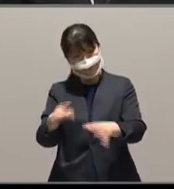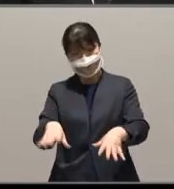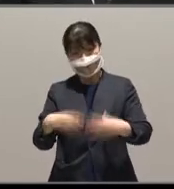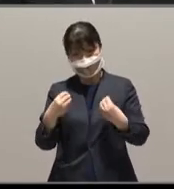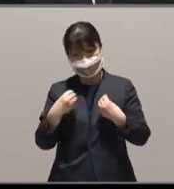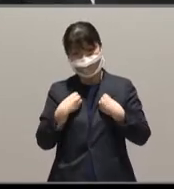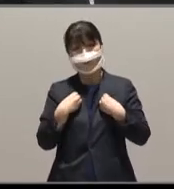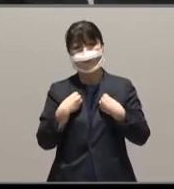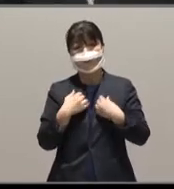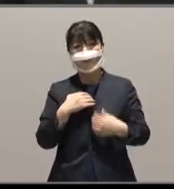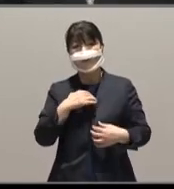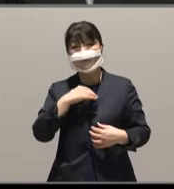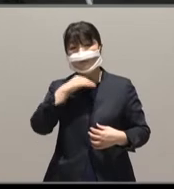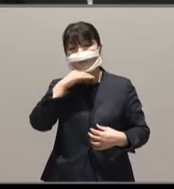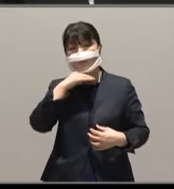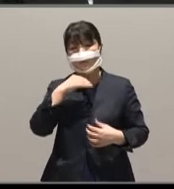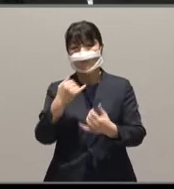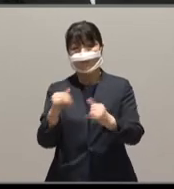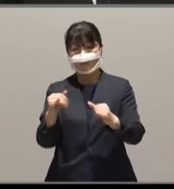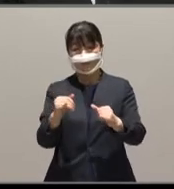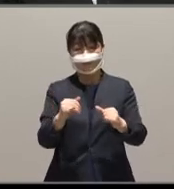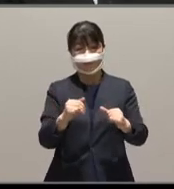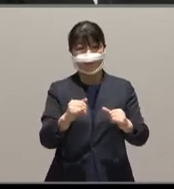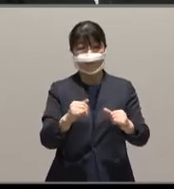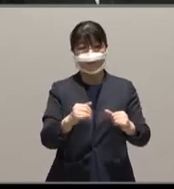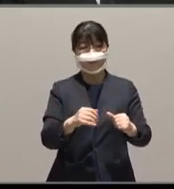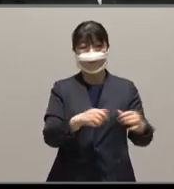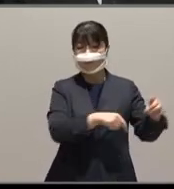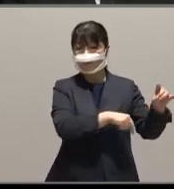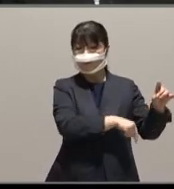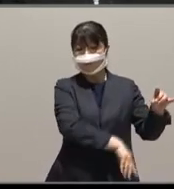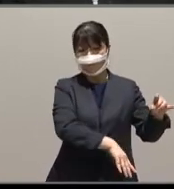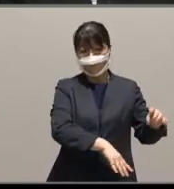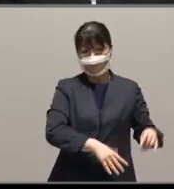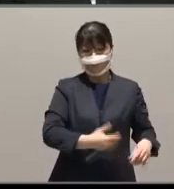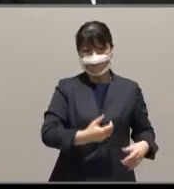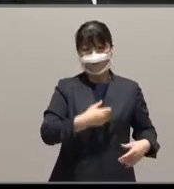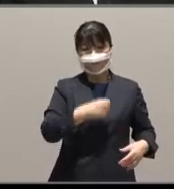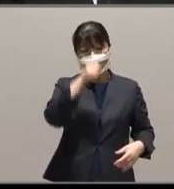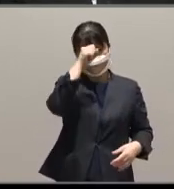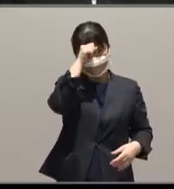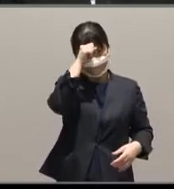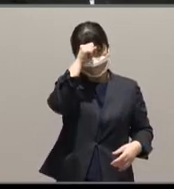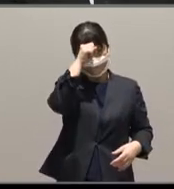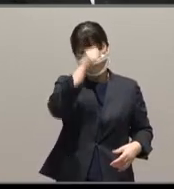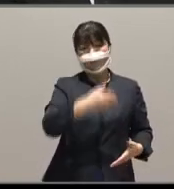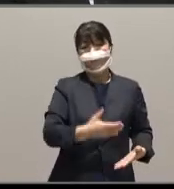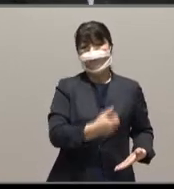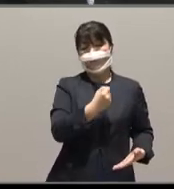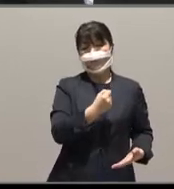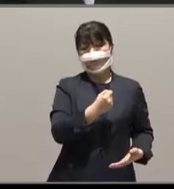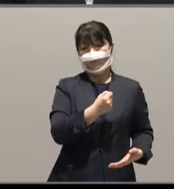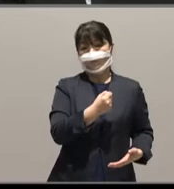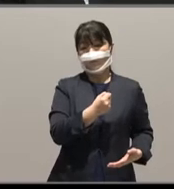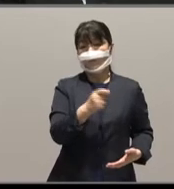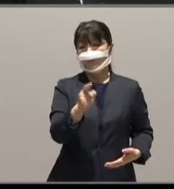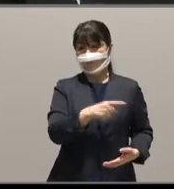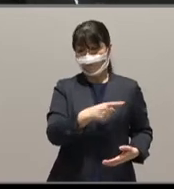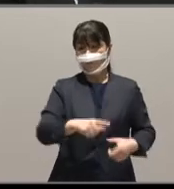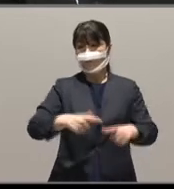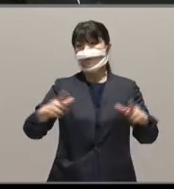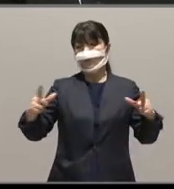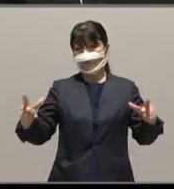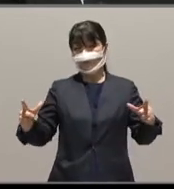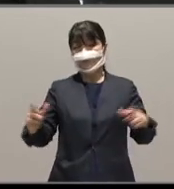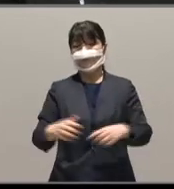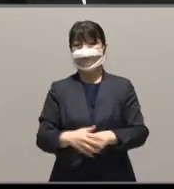immunity. Most of COVID patients are elderly or those with underlying disease. They have a low level of immunity.